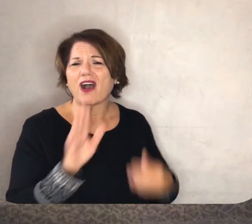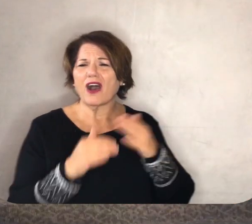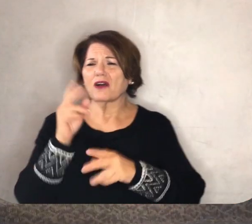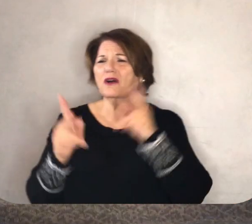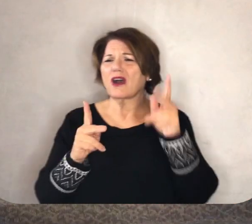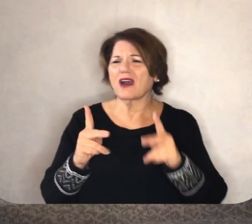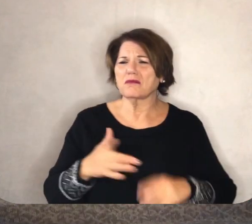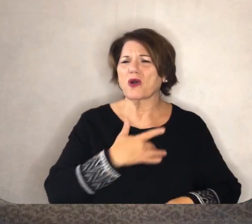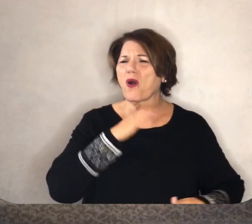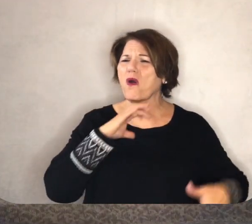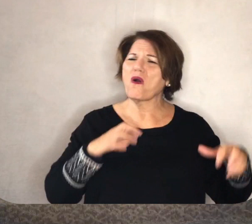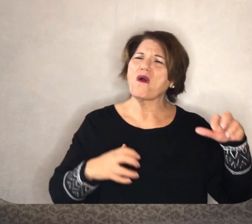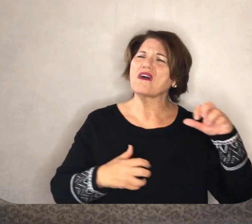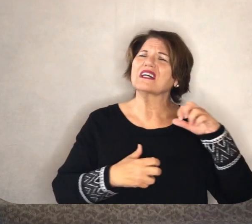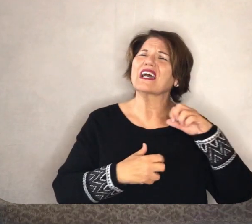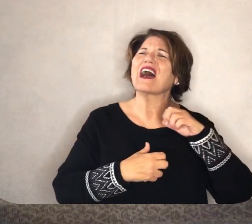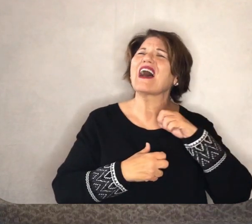All who are